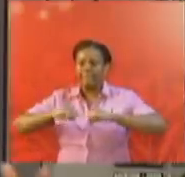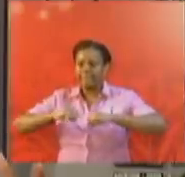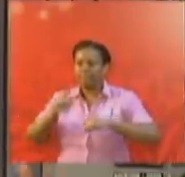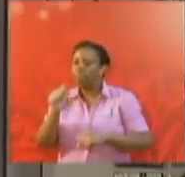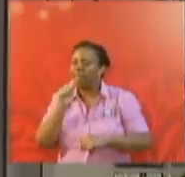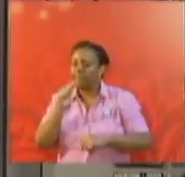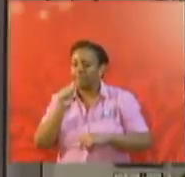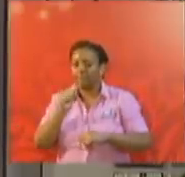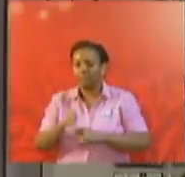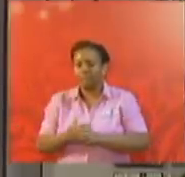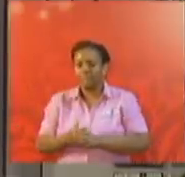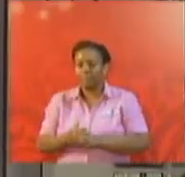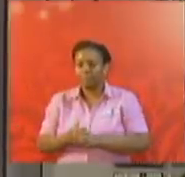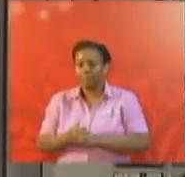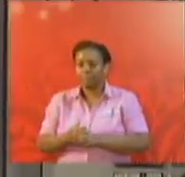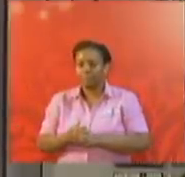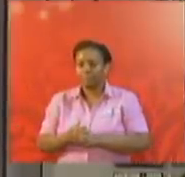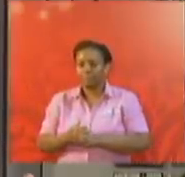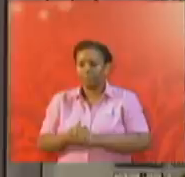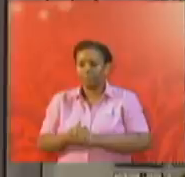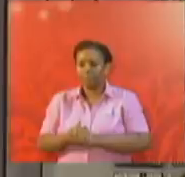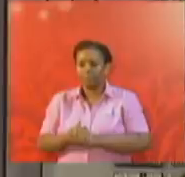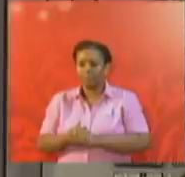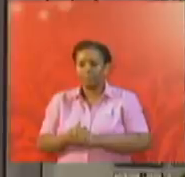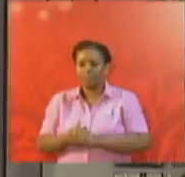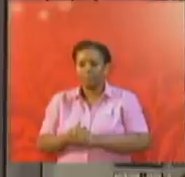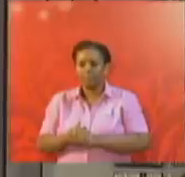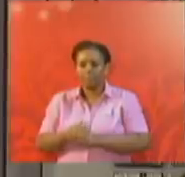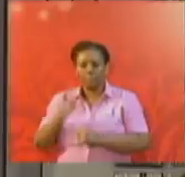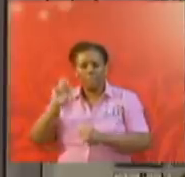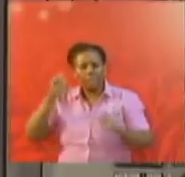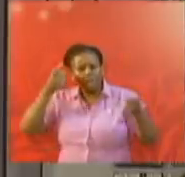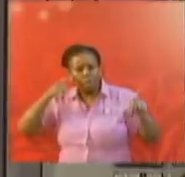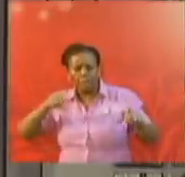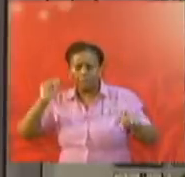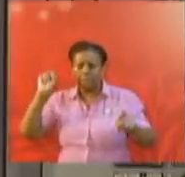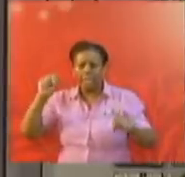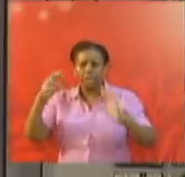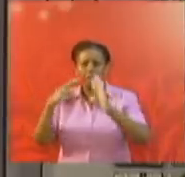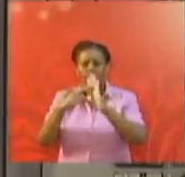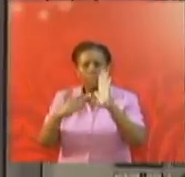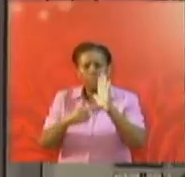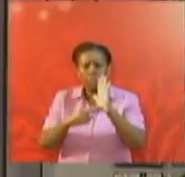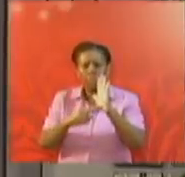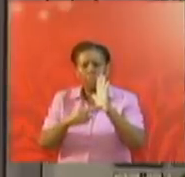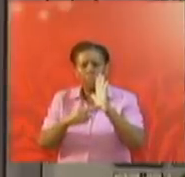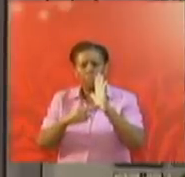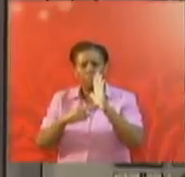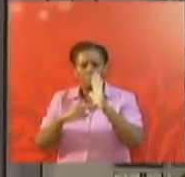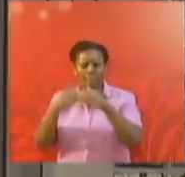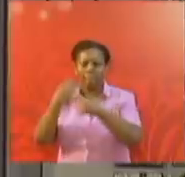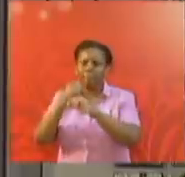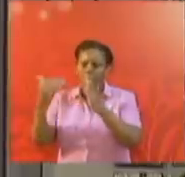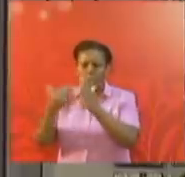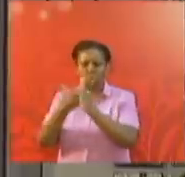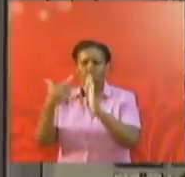Singh spoke to this. He agreed that regulations have to be formulated and implemented swiftly to protect